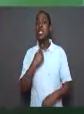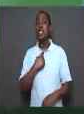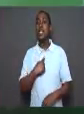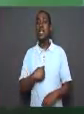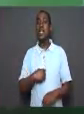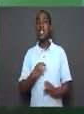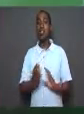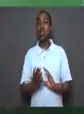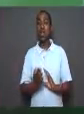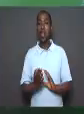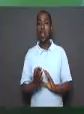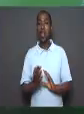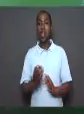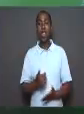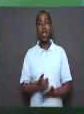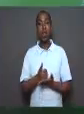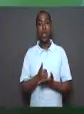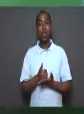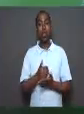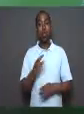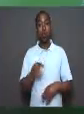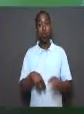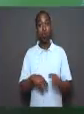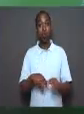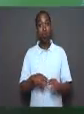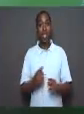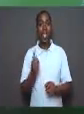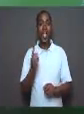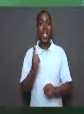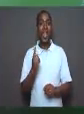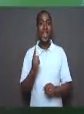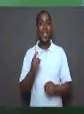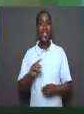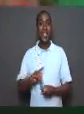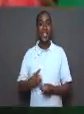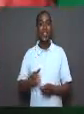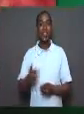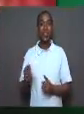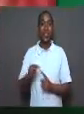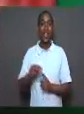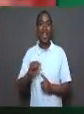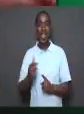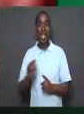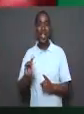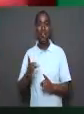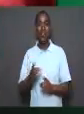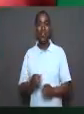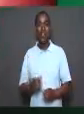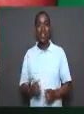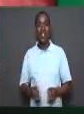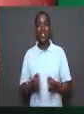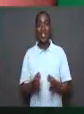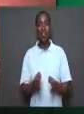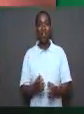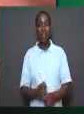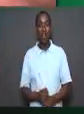food from one end of the digestive tract to the other. At the lower end of